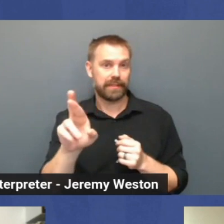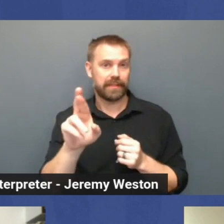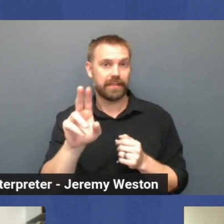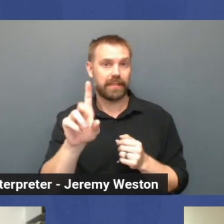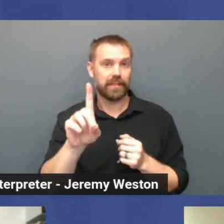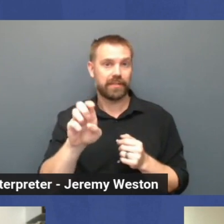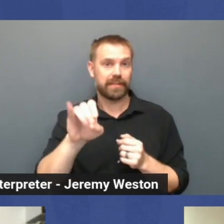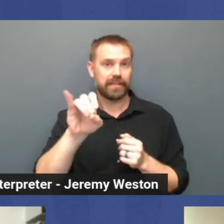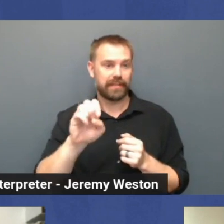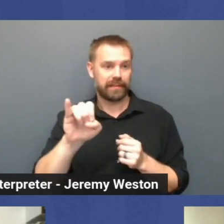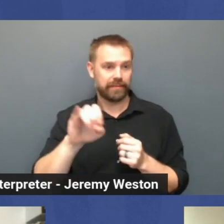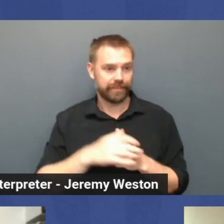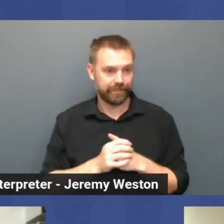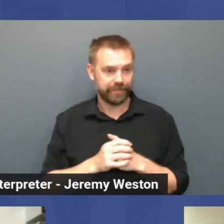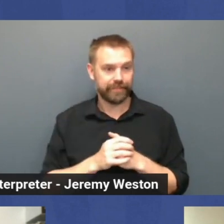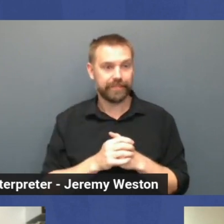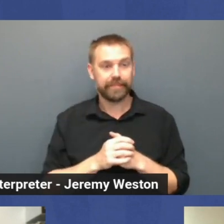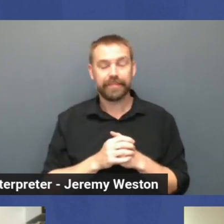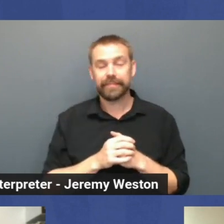DA.